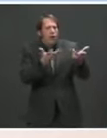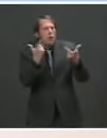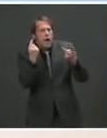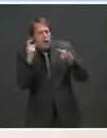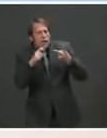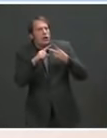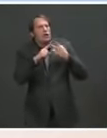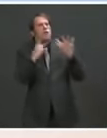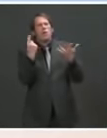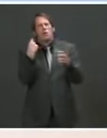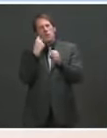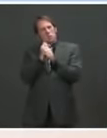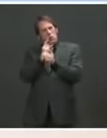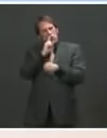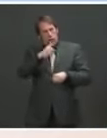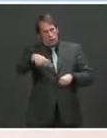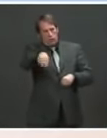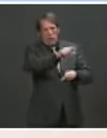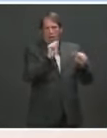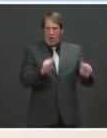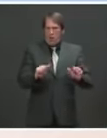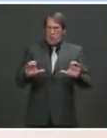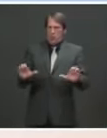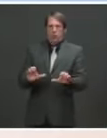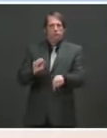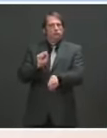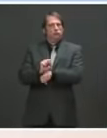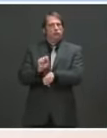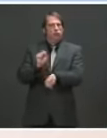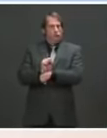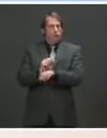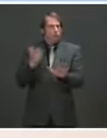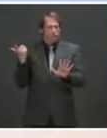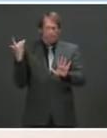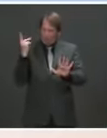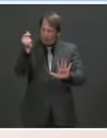So I know that was some time ago, but that was the reaction he took at the time. If I may, one more.